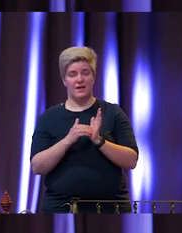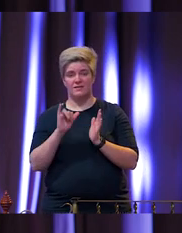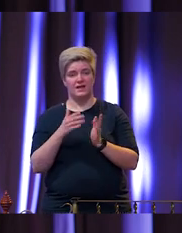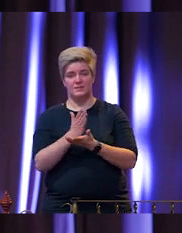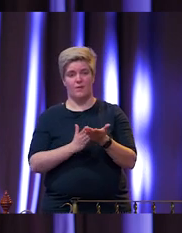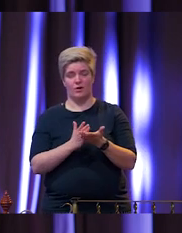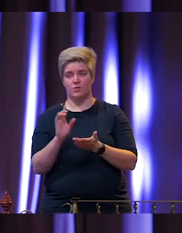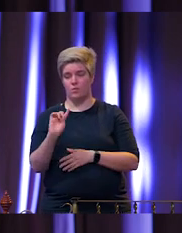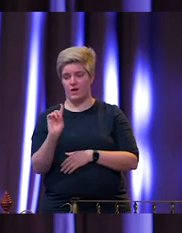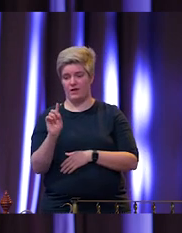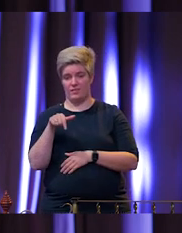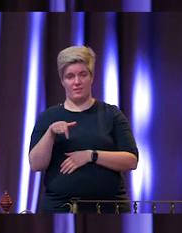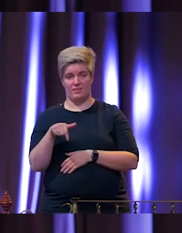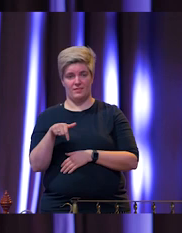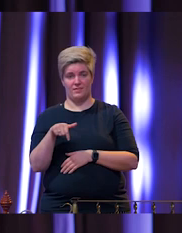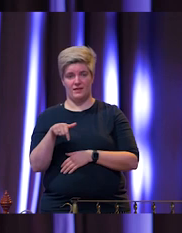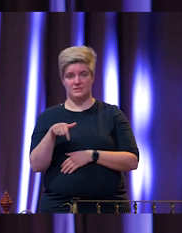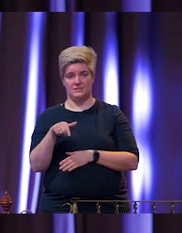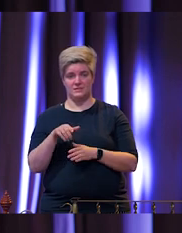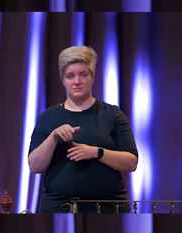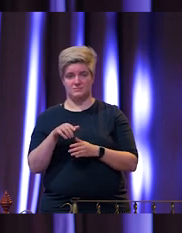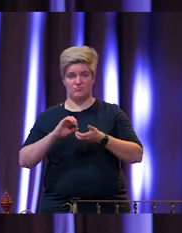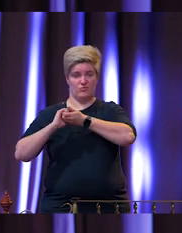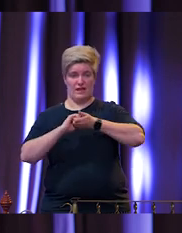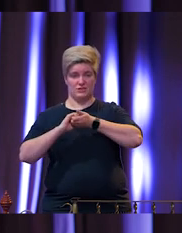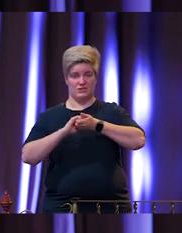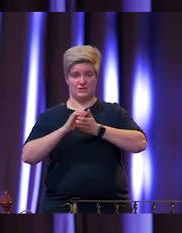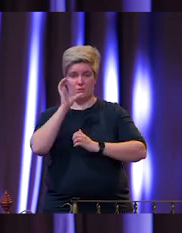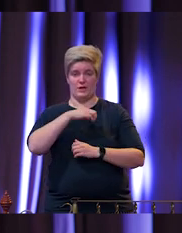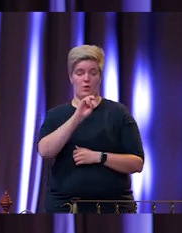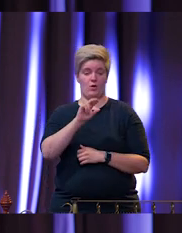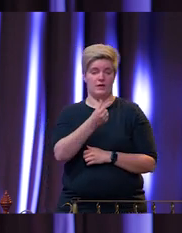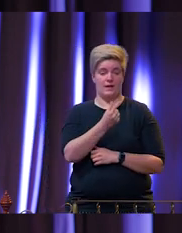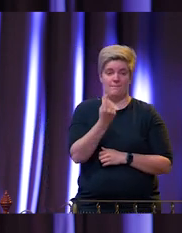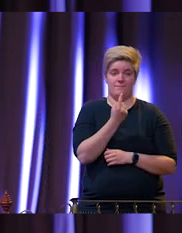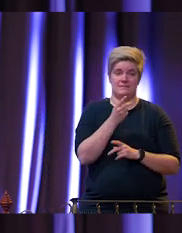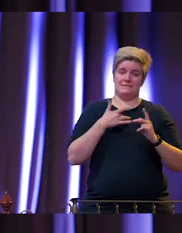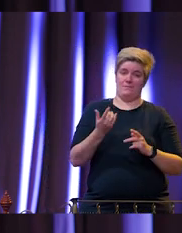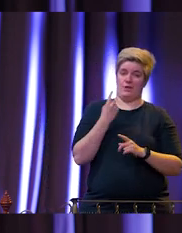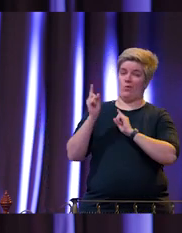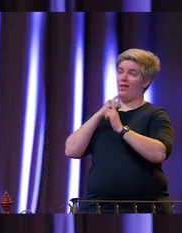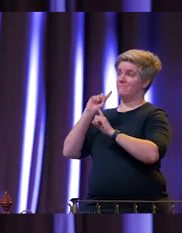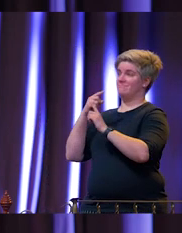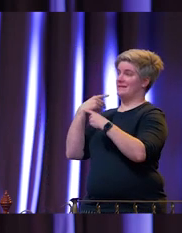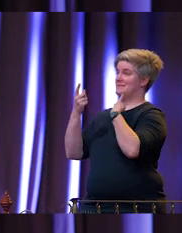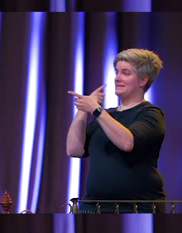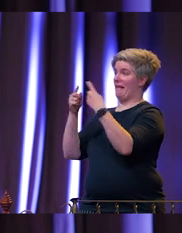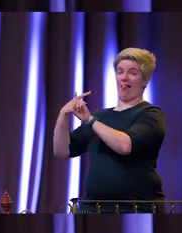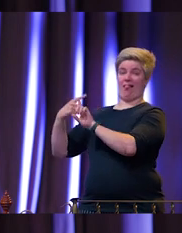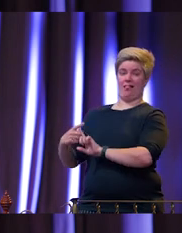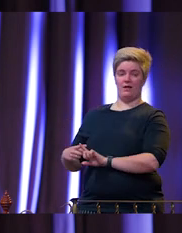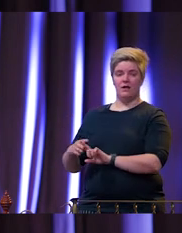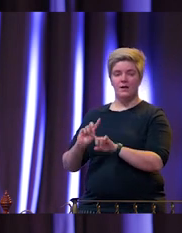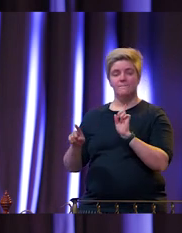because, you know, again, that's the part where this dynamic is weird. Organizations typically are only going to tell us the best